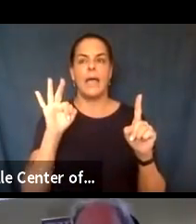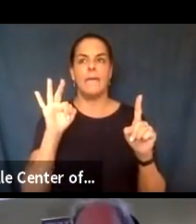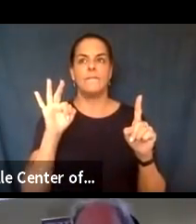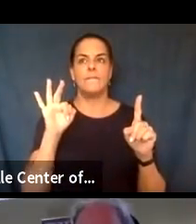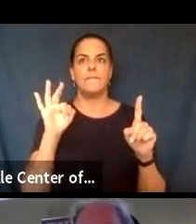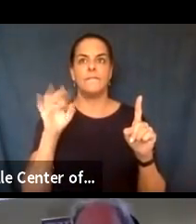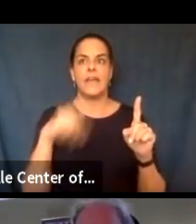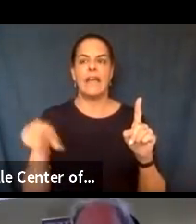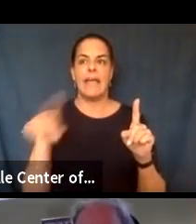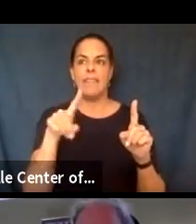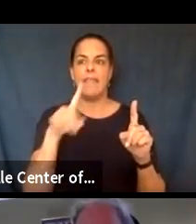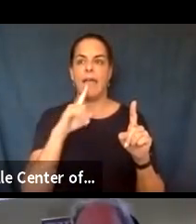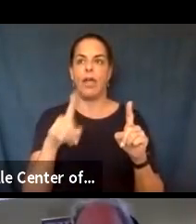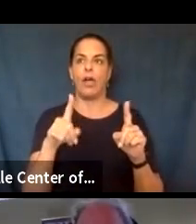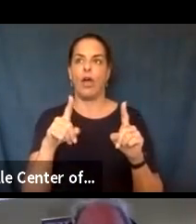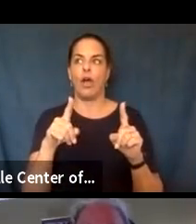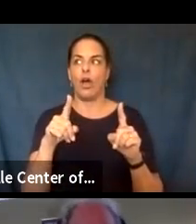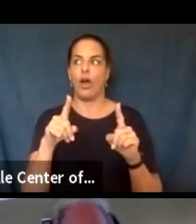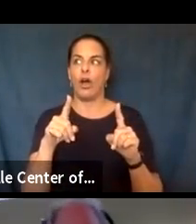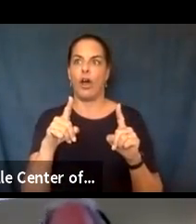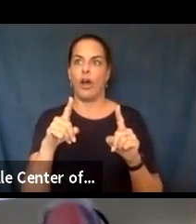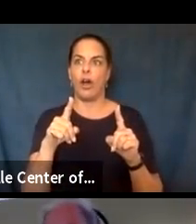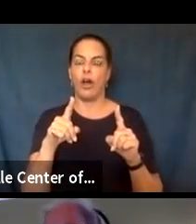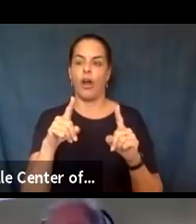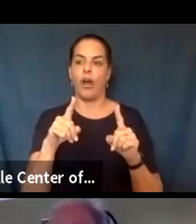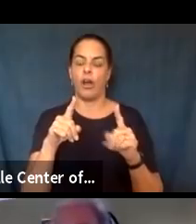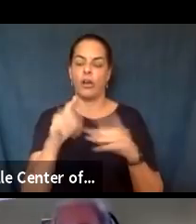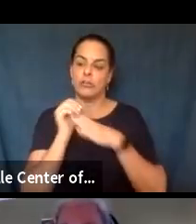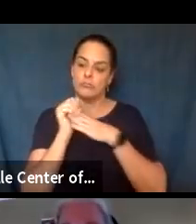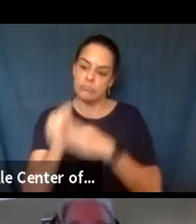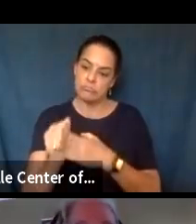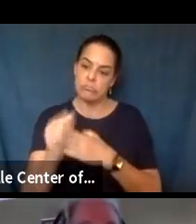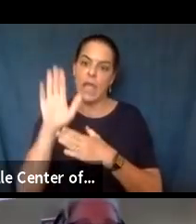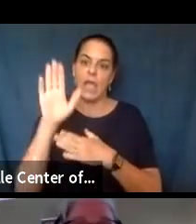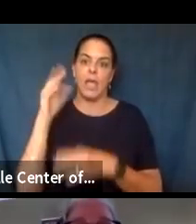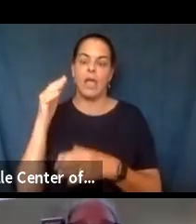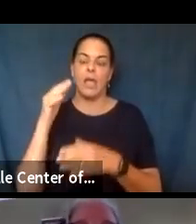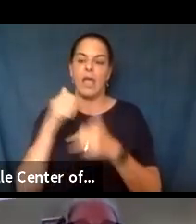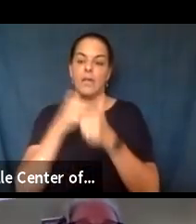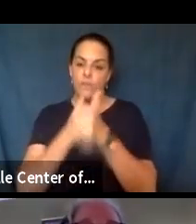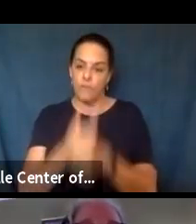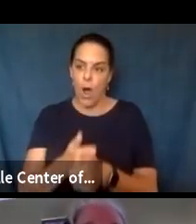driving at least their part in enforcing those 5 core